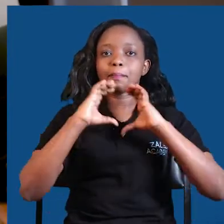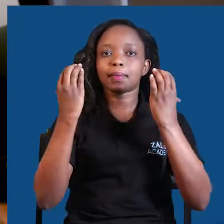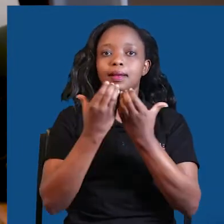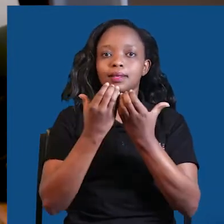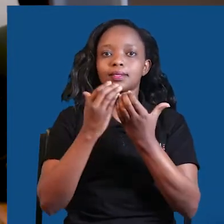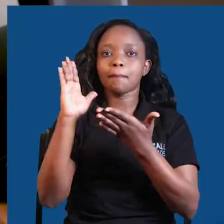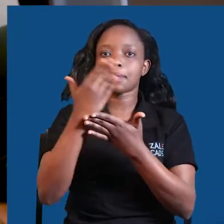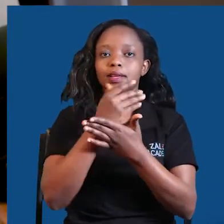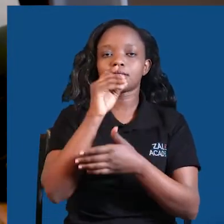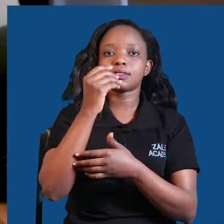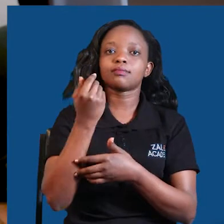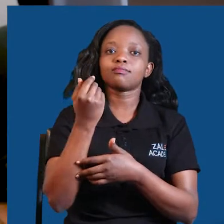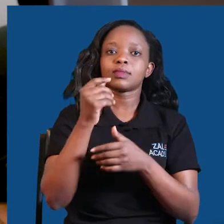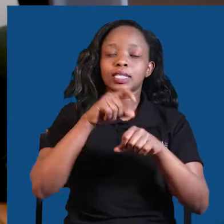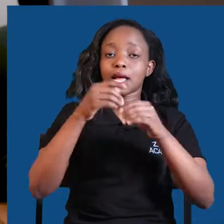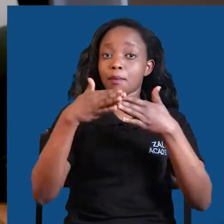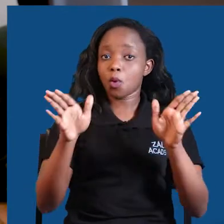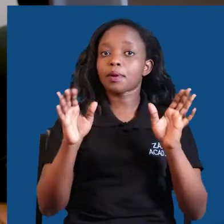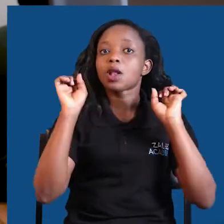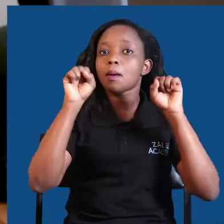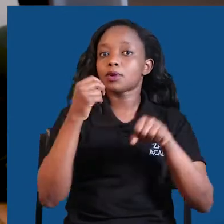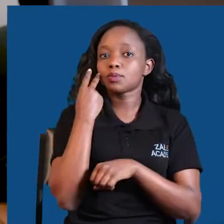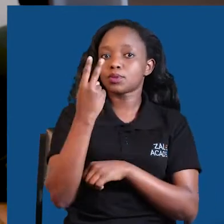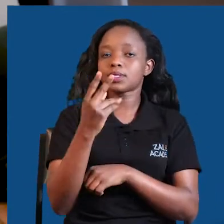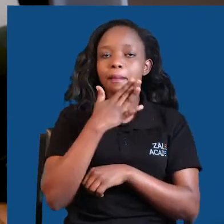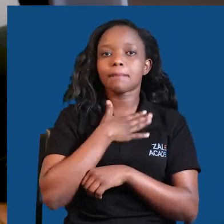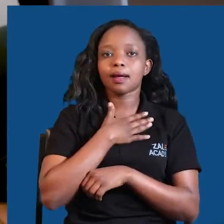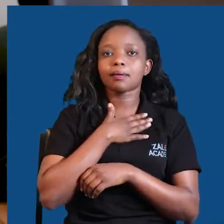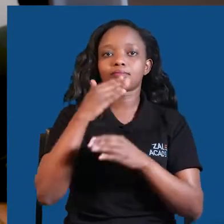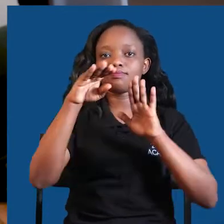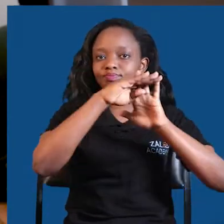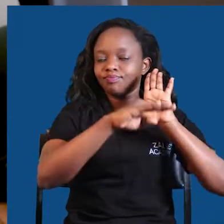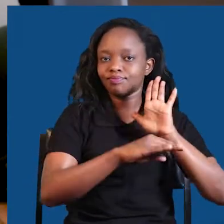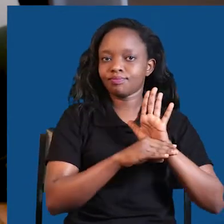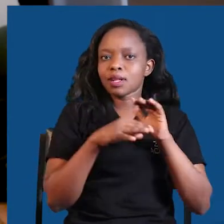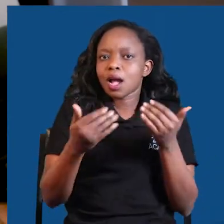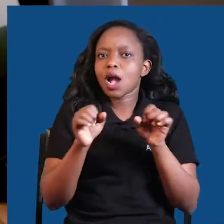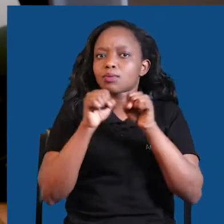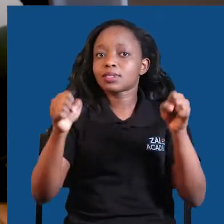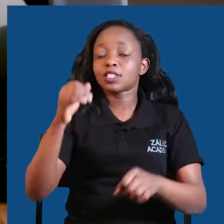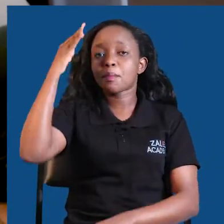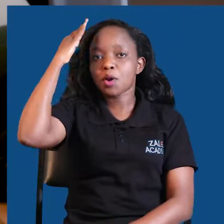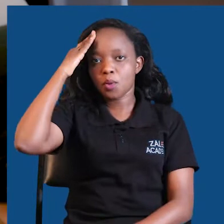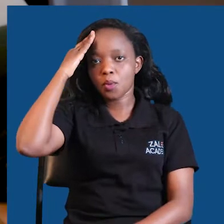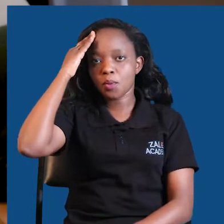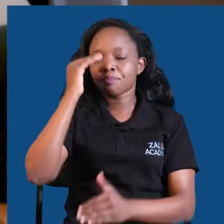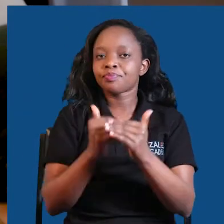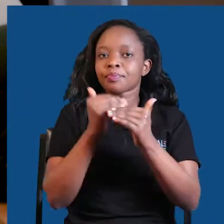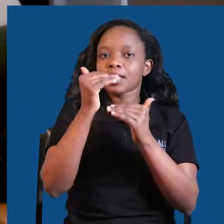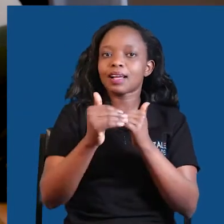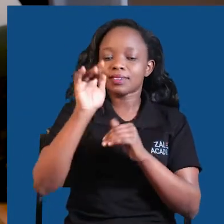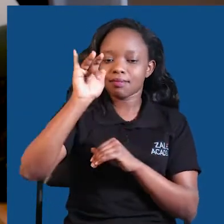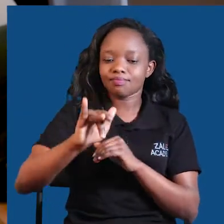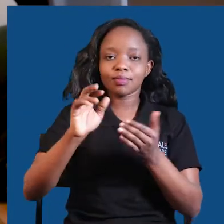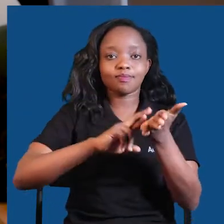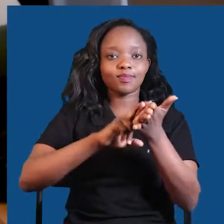my class page or my portal. When I open it, I should be able to view my grades. So how does the system know that